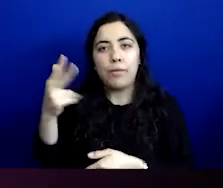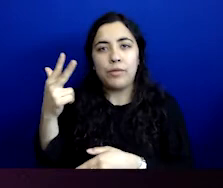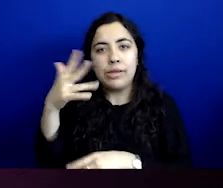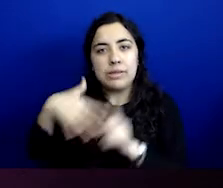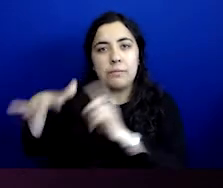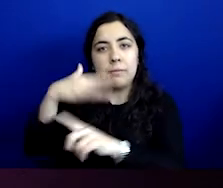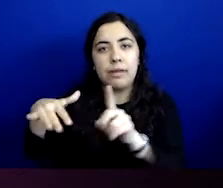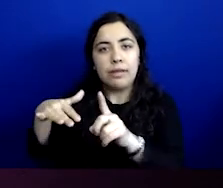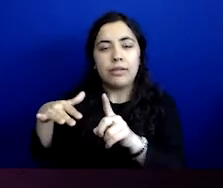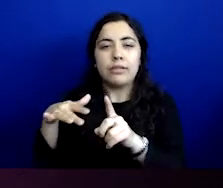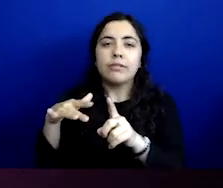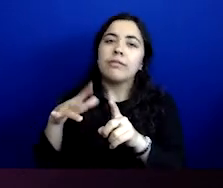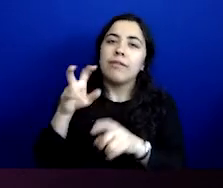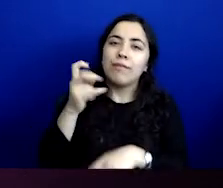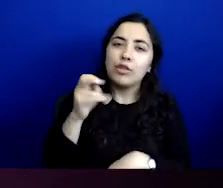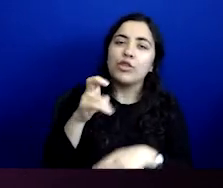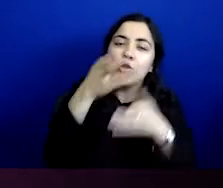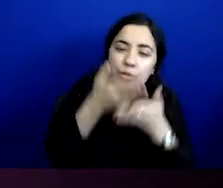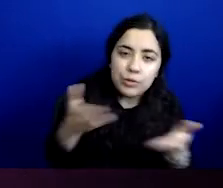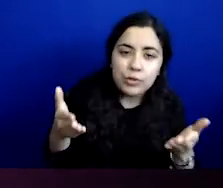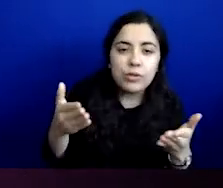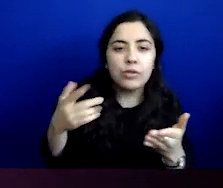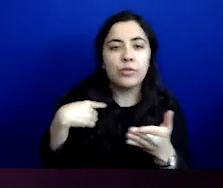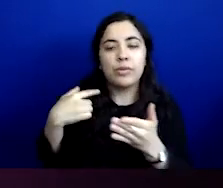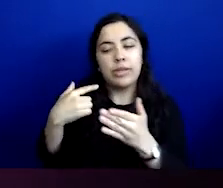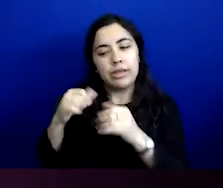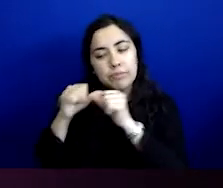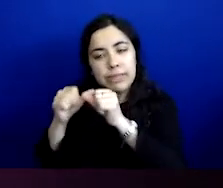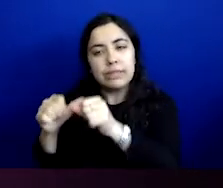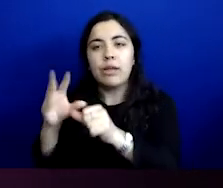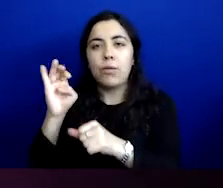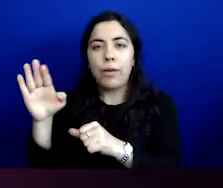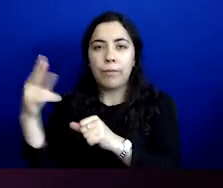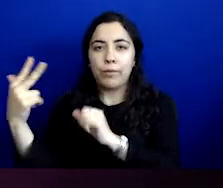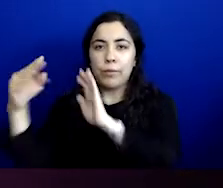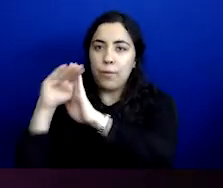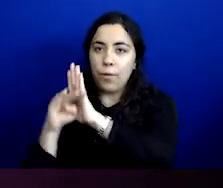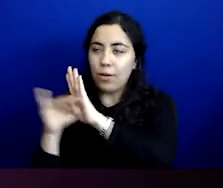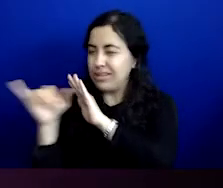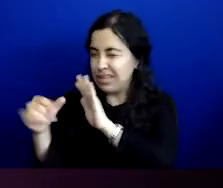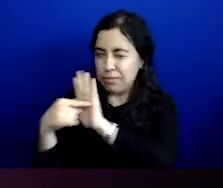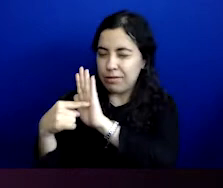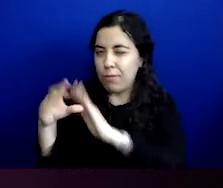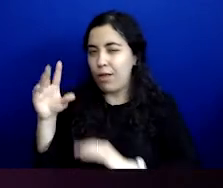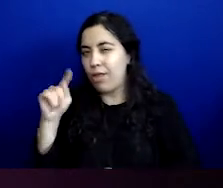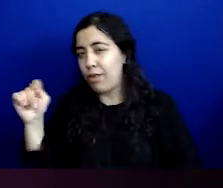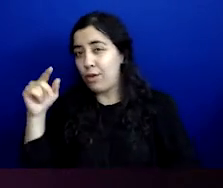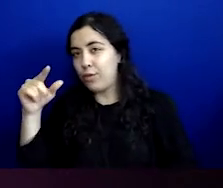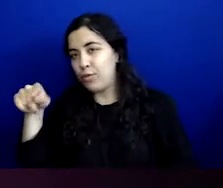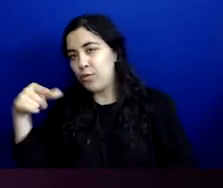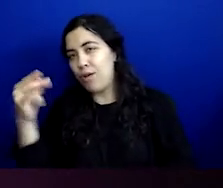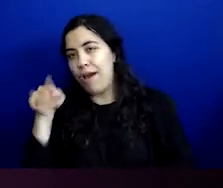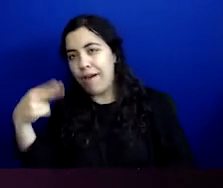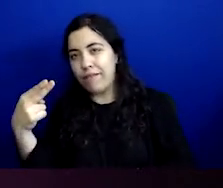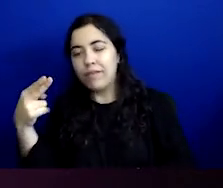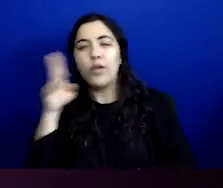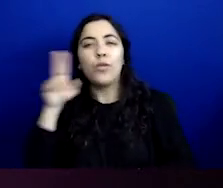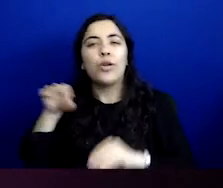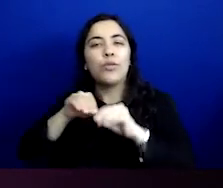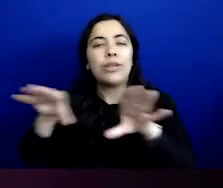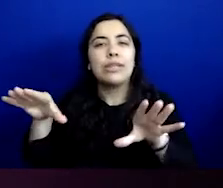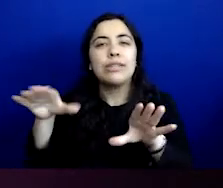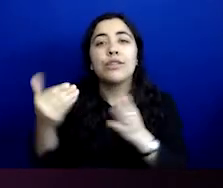help maintain Web3 protocols like the Graph, and we're building out a couple of applications that we'll be releasing in the next 6 to 12